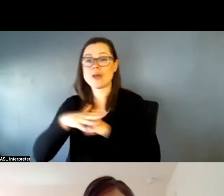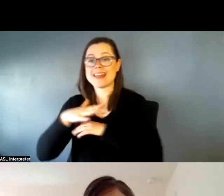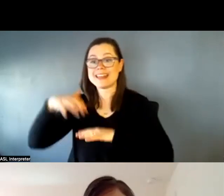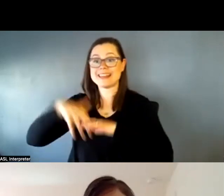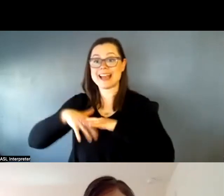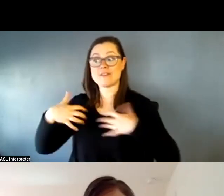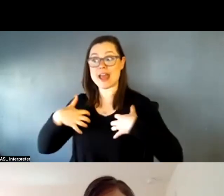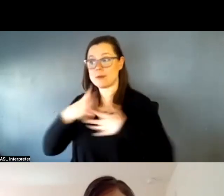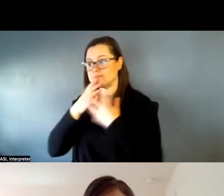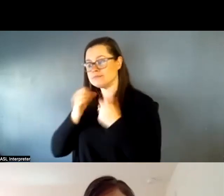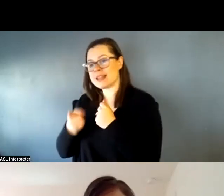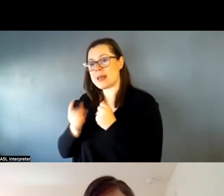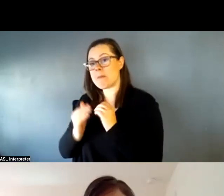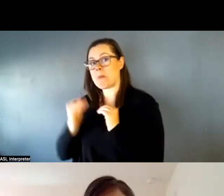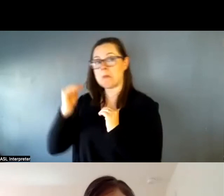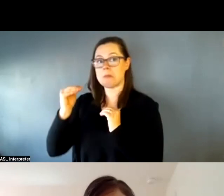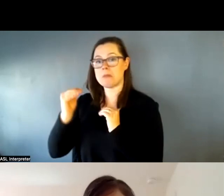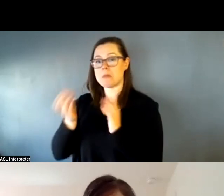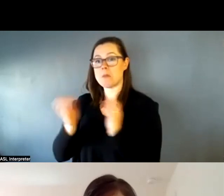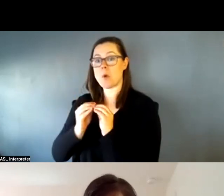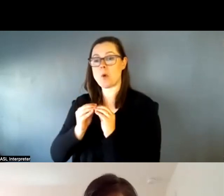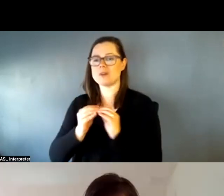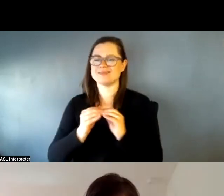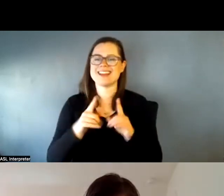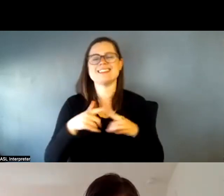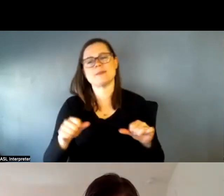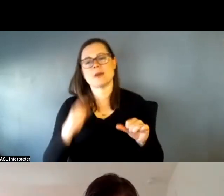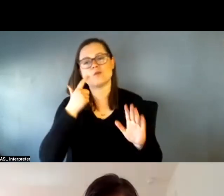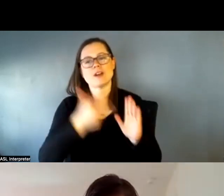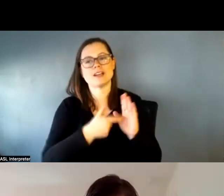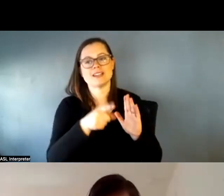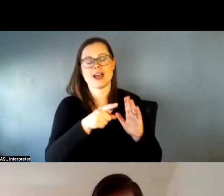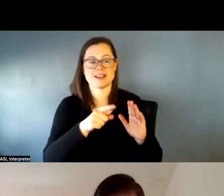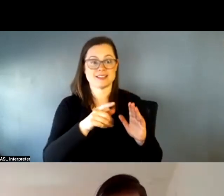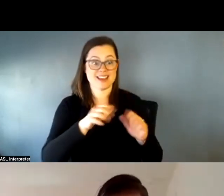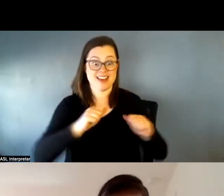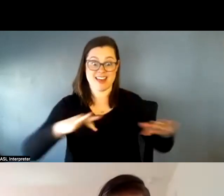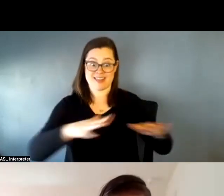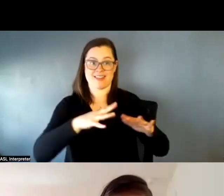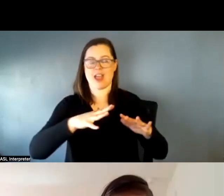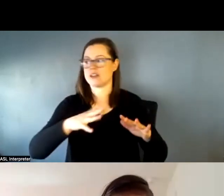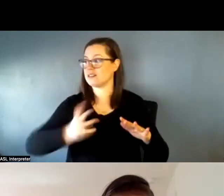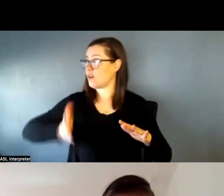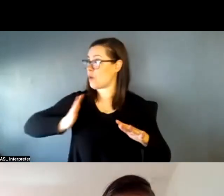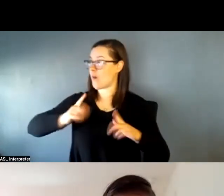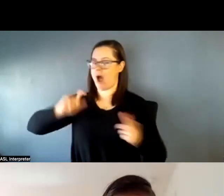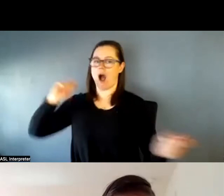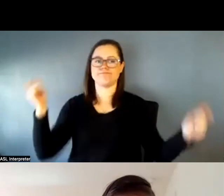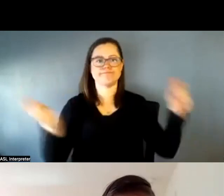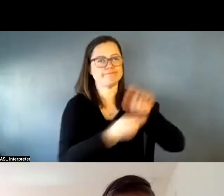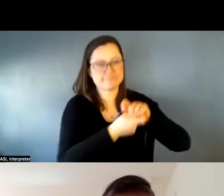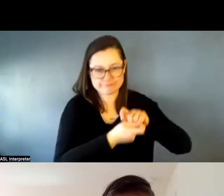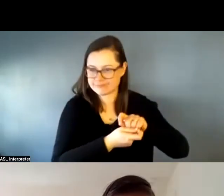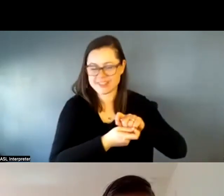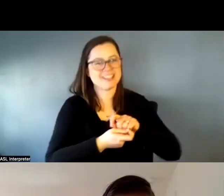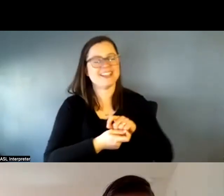more, but recognize that this landscape is utterly transformed from what it was 200 years ago, and it's not going